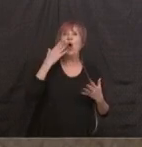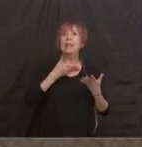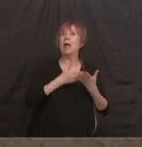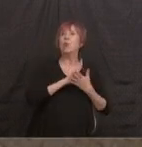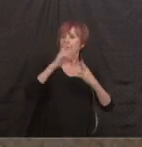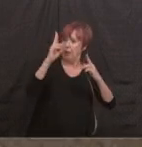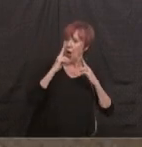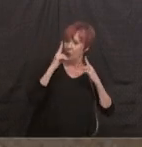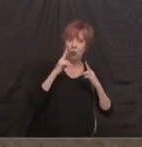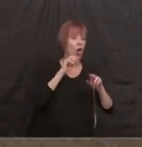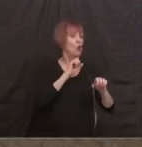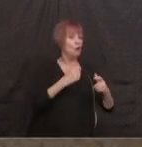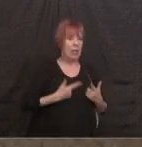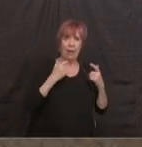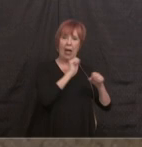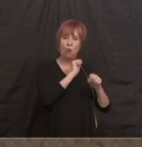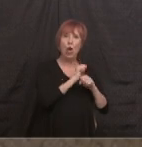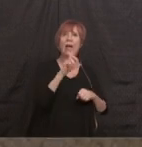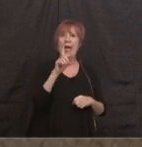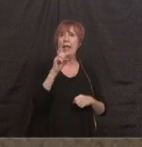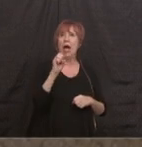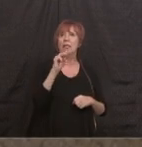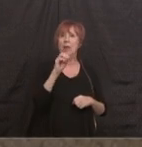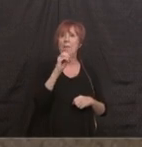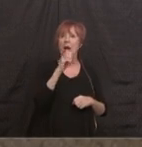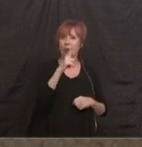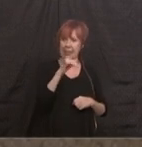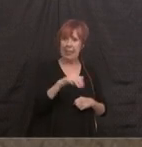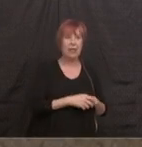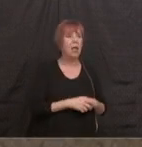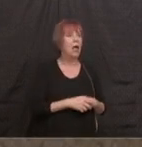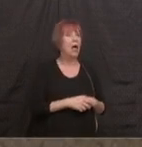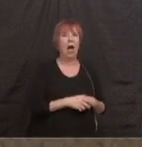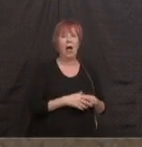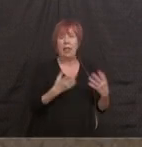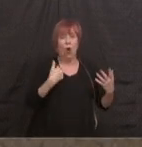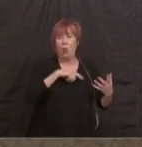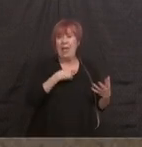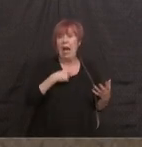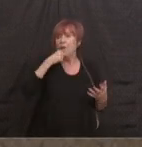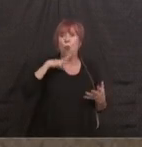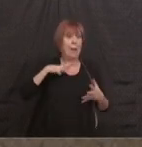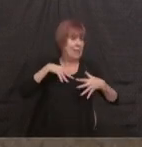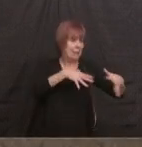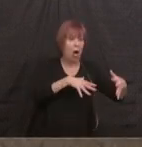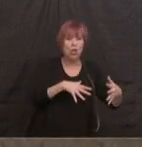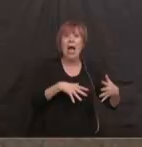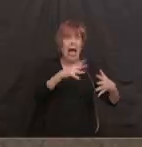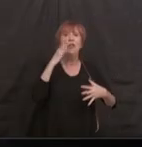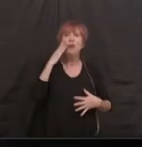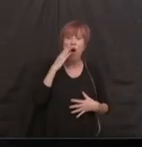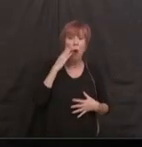data, that movements matter. Look, we have a representative from the Women's March here. She's right. Kamala Harris is because of those